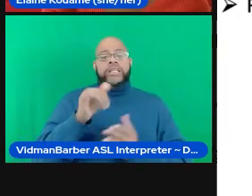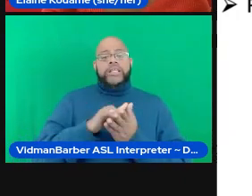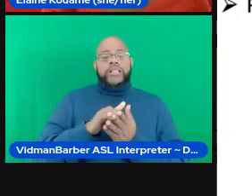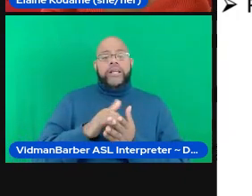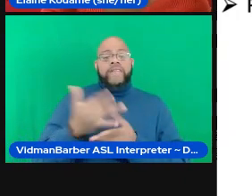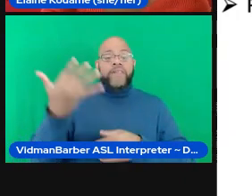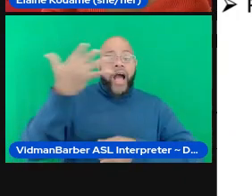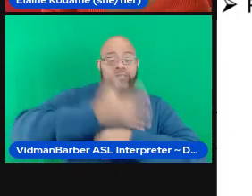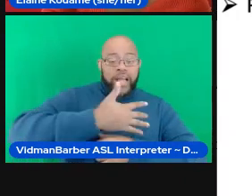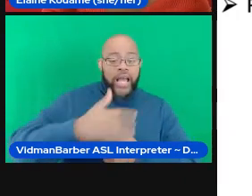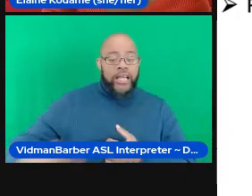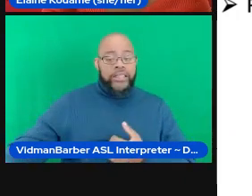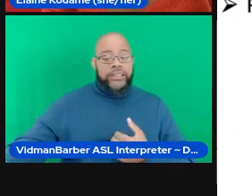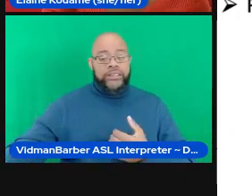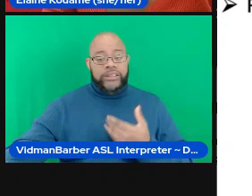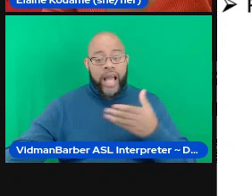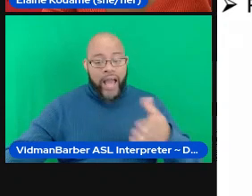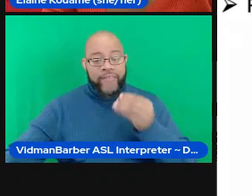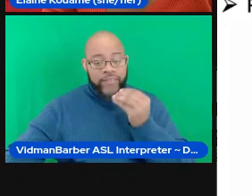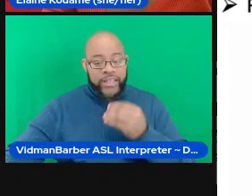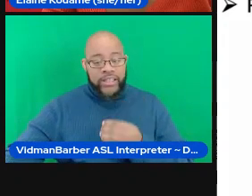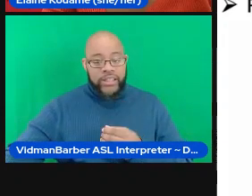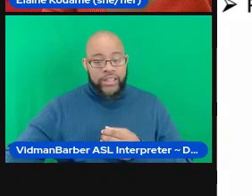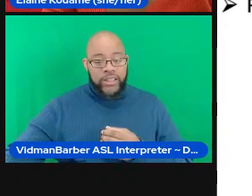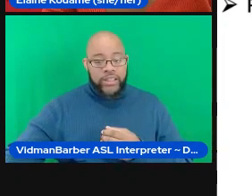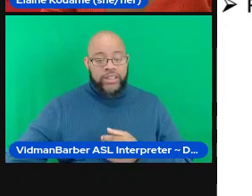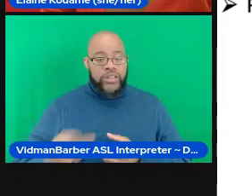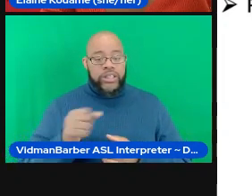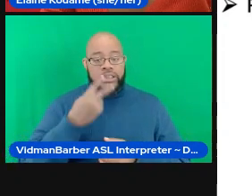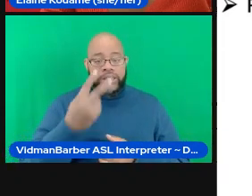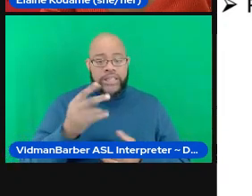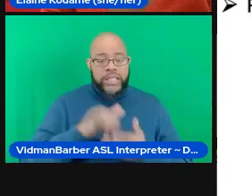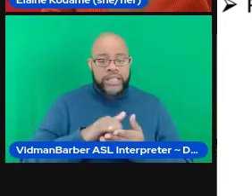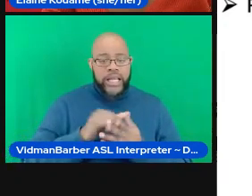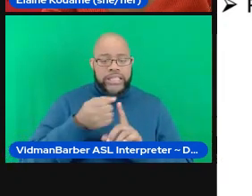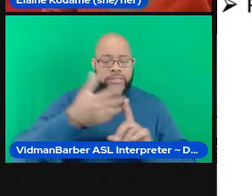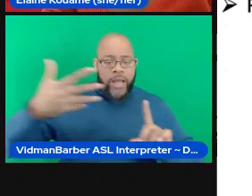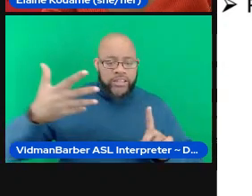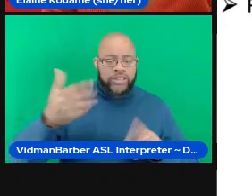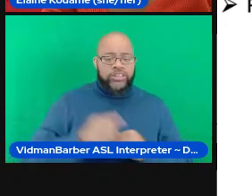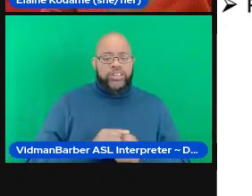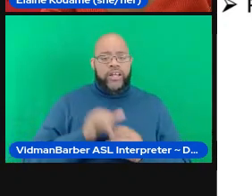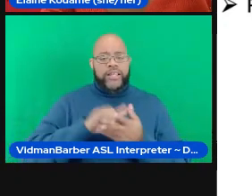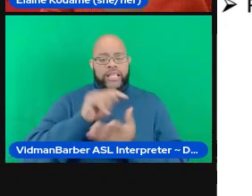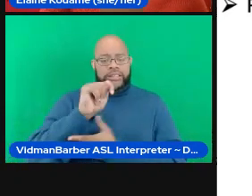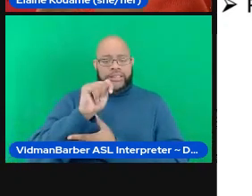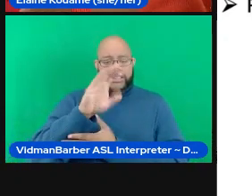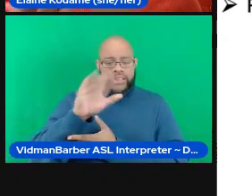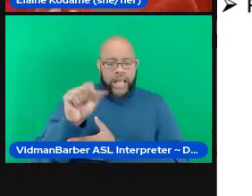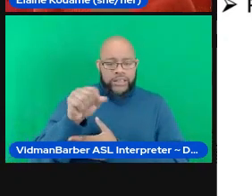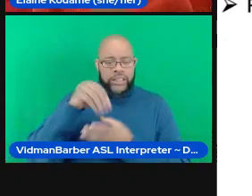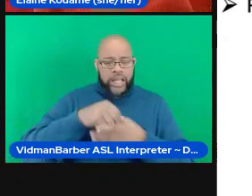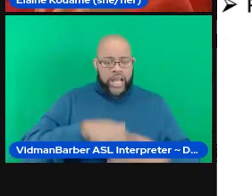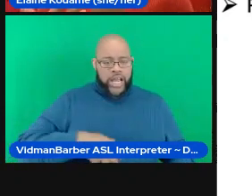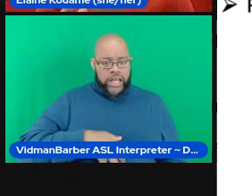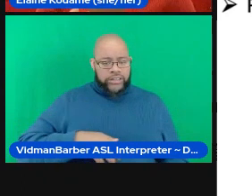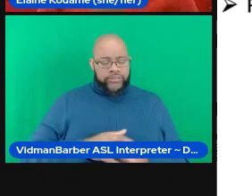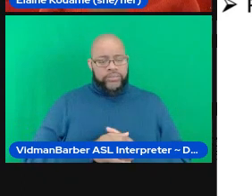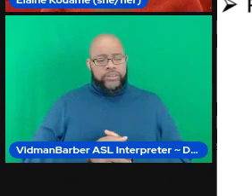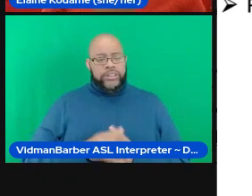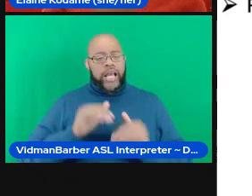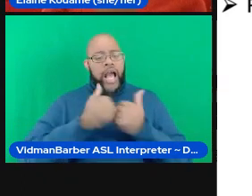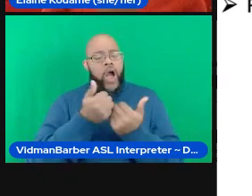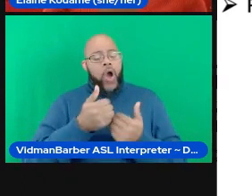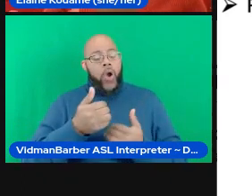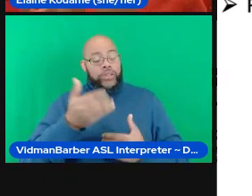days post-feedings or 12 days post-feeding, you can see this expansion of regulatory T cells in the gut, really suggesting that the way the